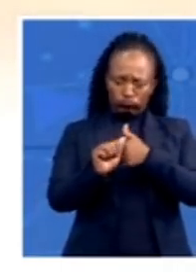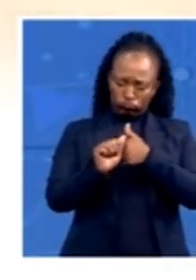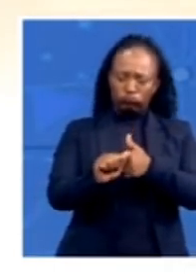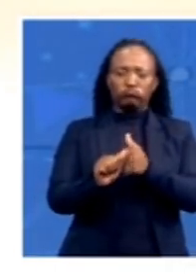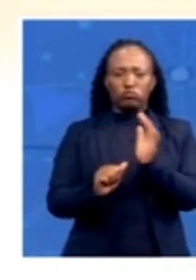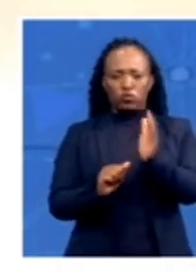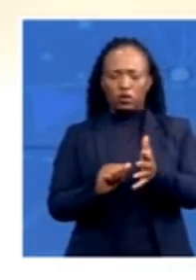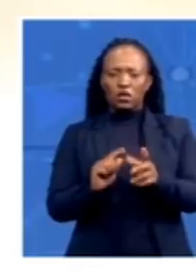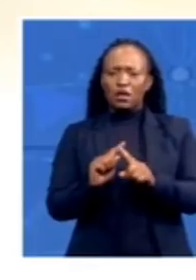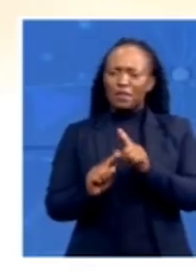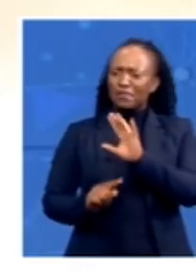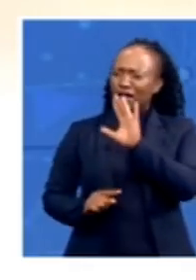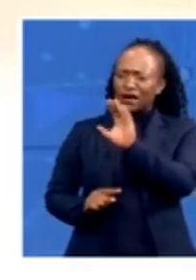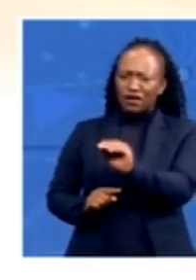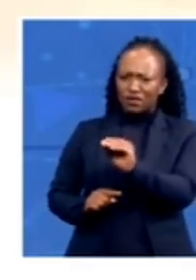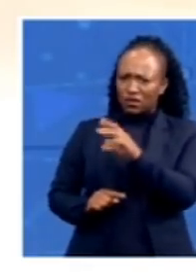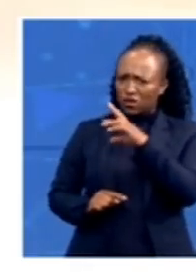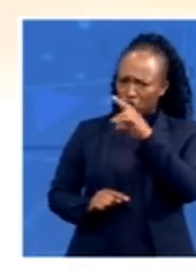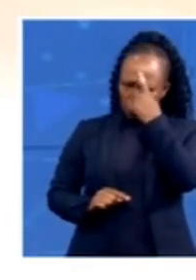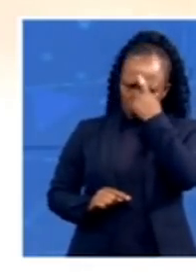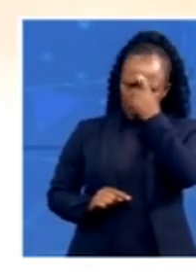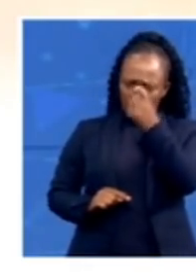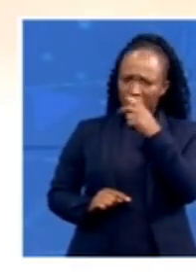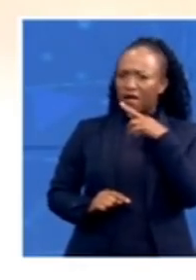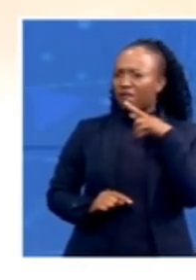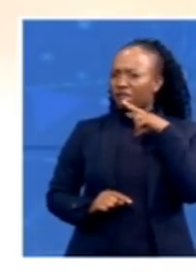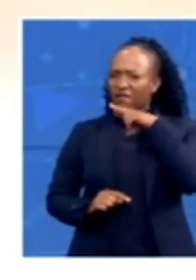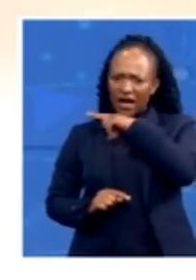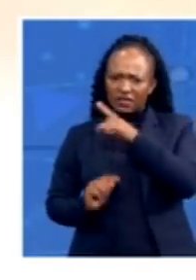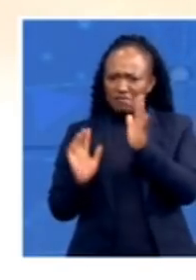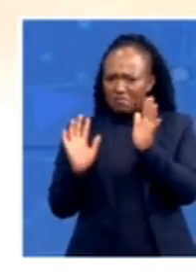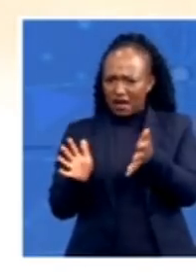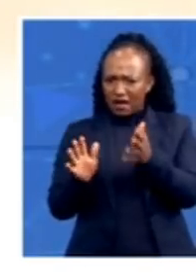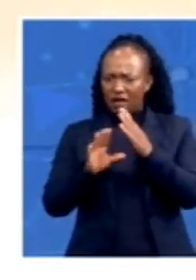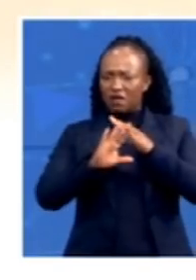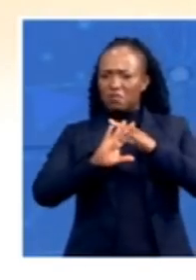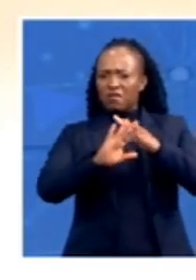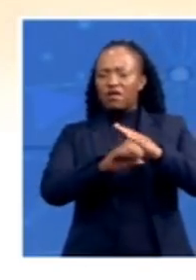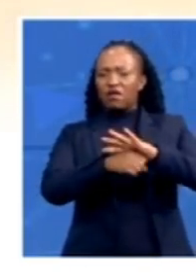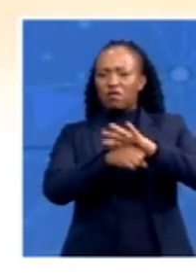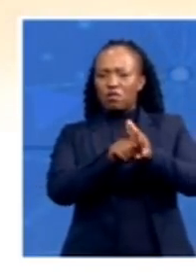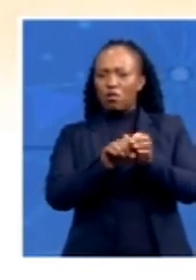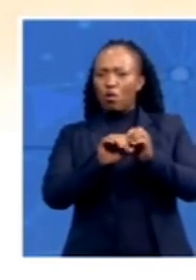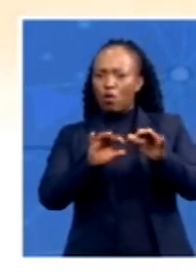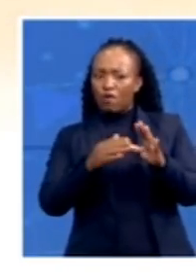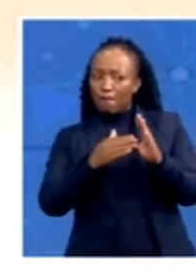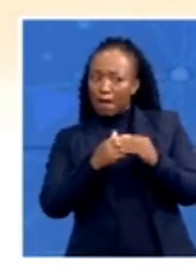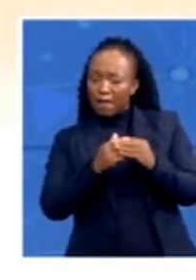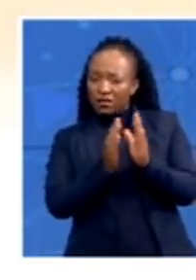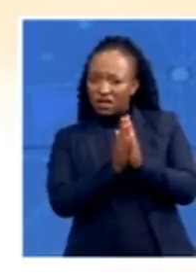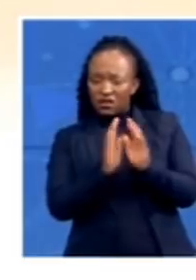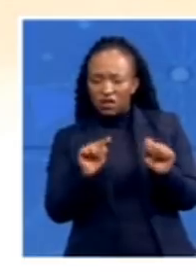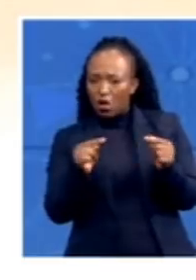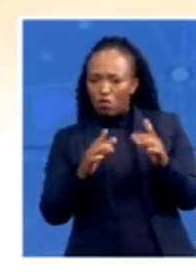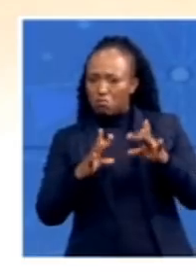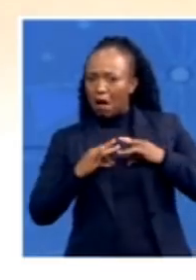just that fasting can prevent the virus getting onto one of your members in your church? She says, well, I've asked the